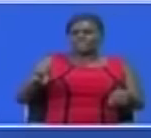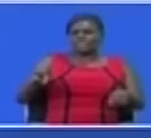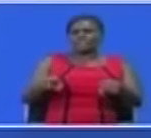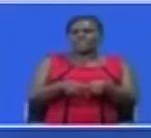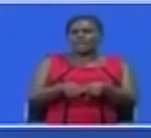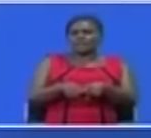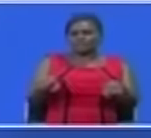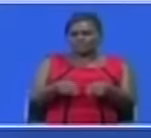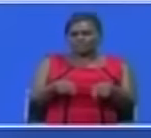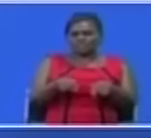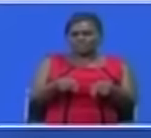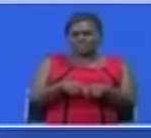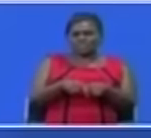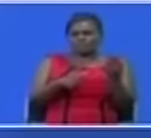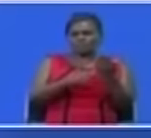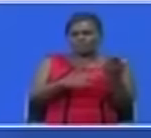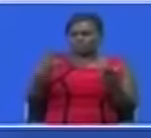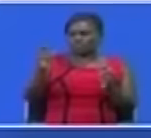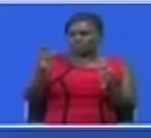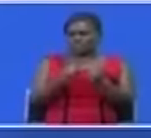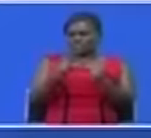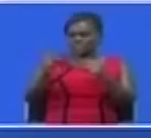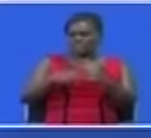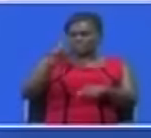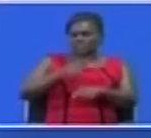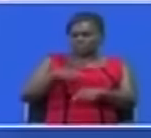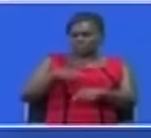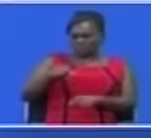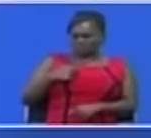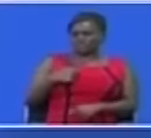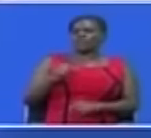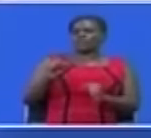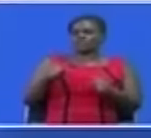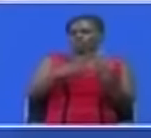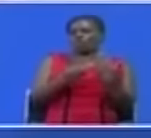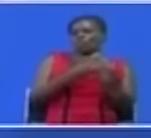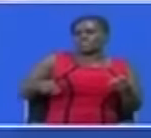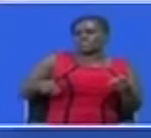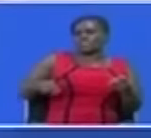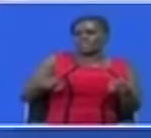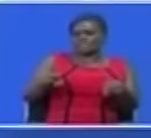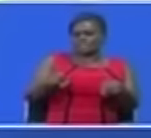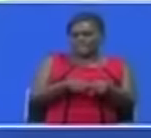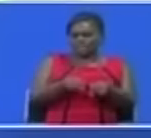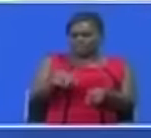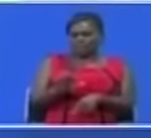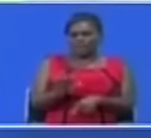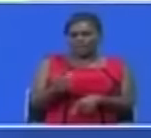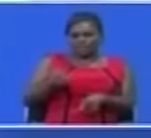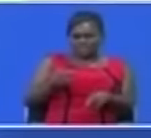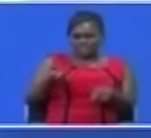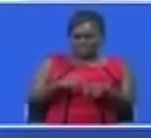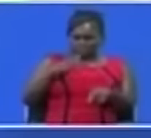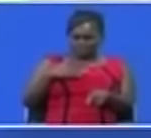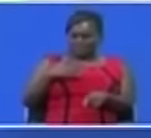sister was named as the WNBA Most Valuable Player for the 2016 season, and she feels she can emulate her to the top. Playing with my sister